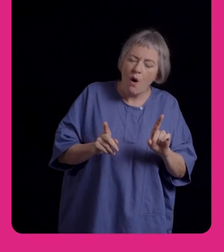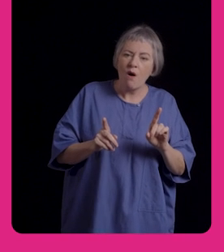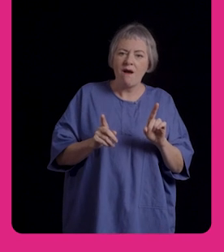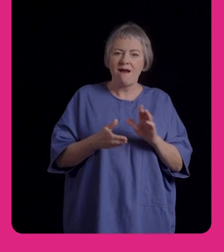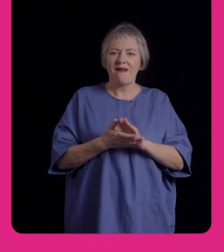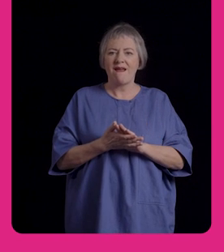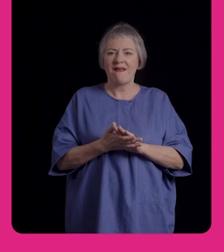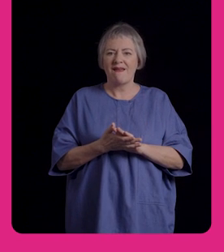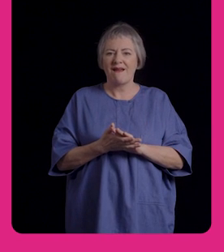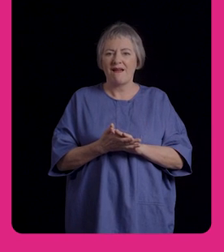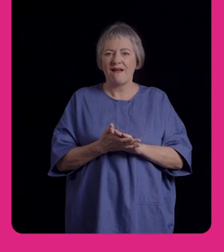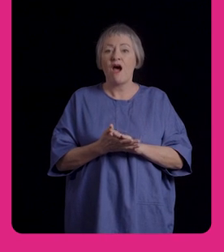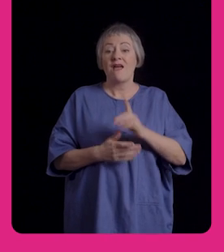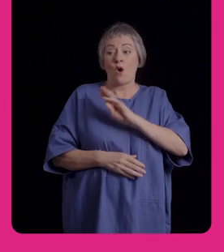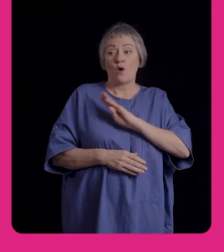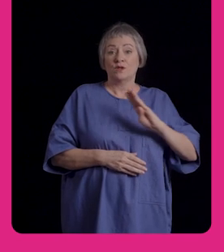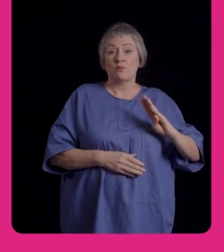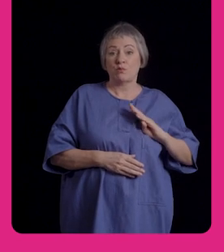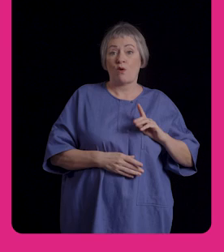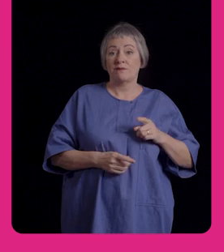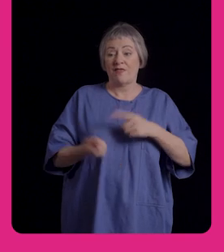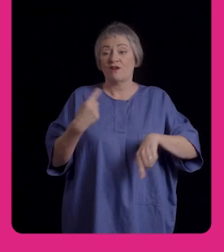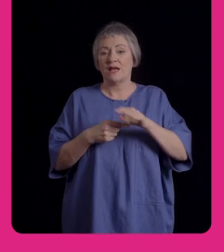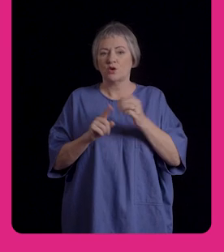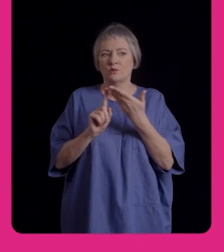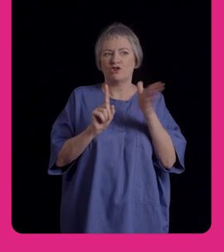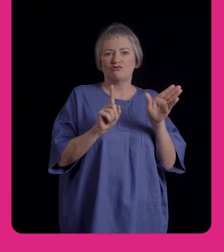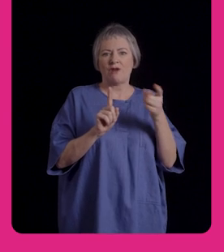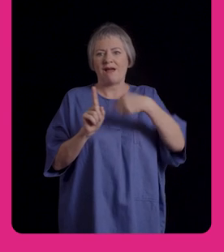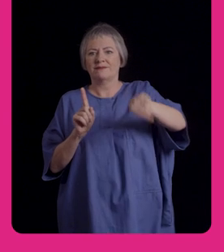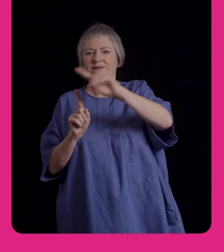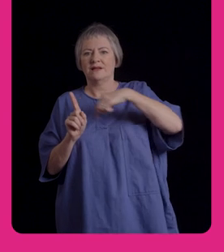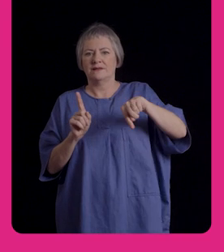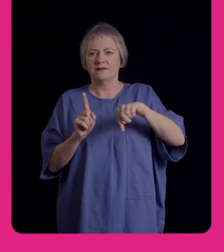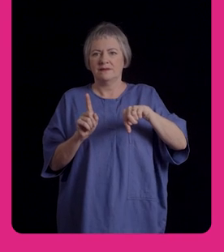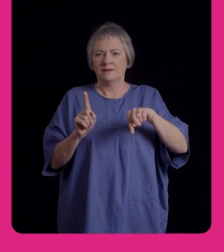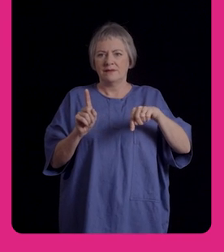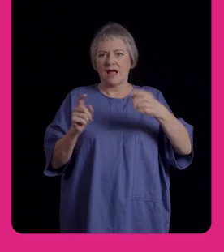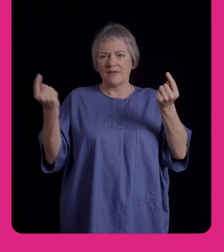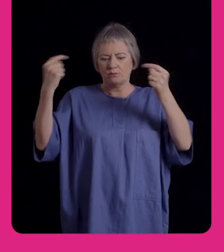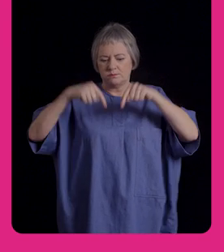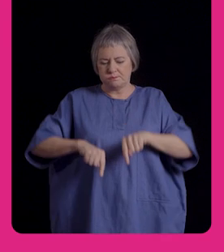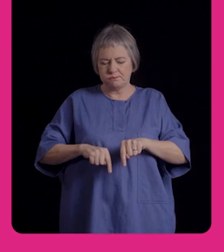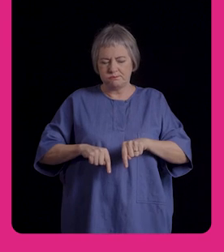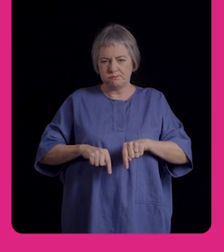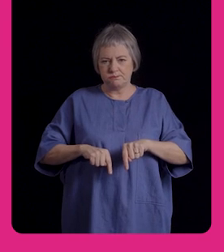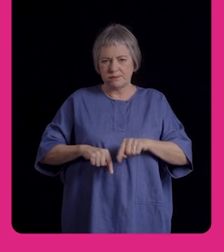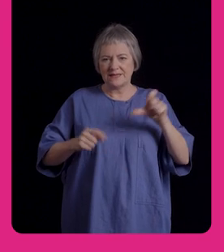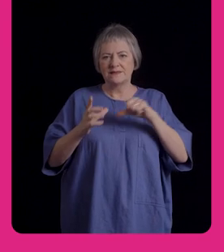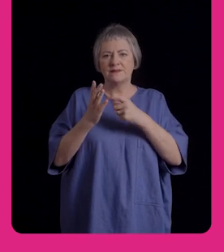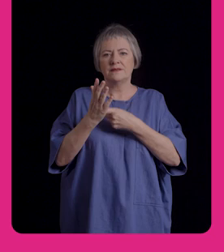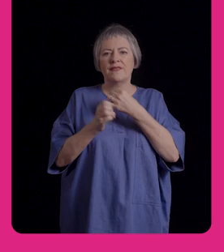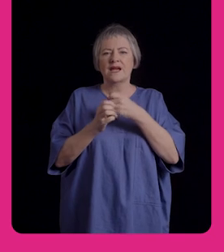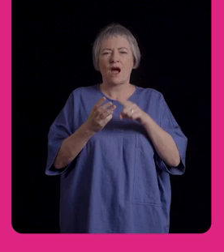if, you know, Osborne or the rest of you are going to try and make a distraction and try and like all gather down in the hold. But it's not going to be